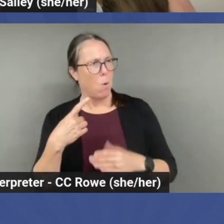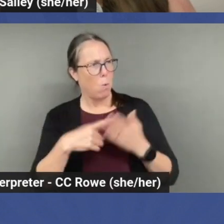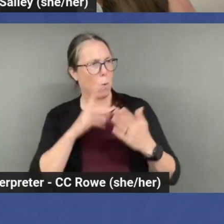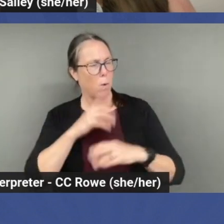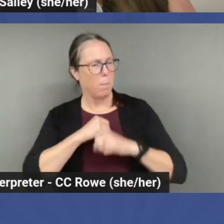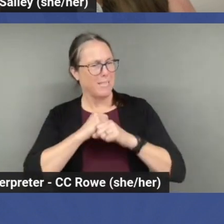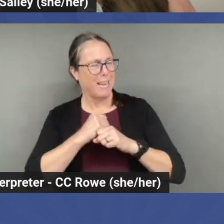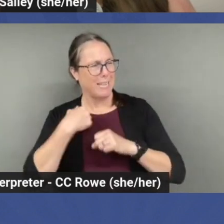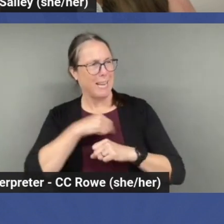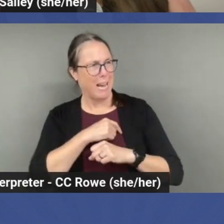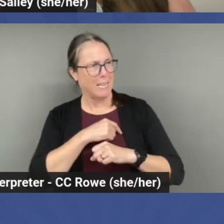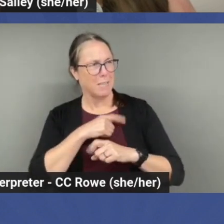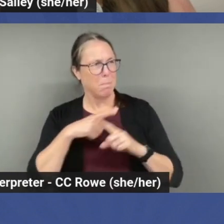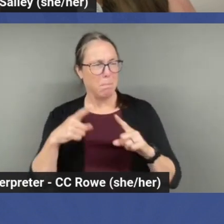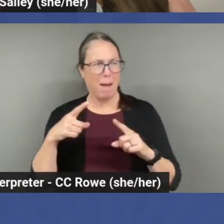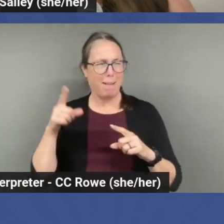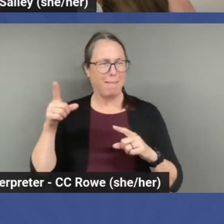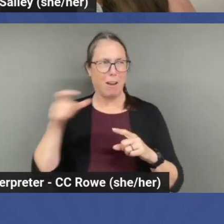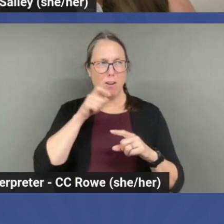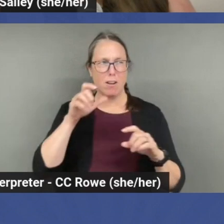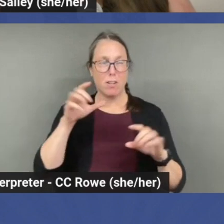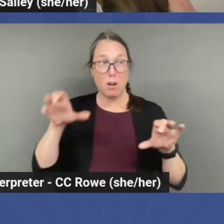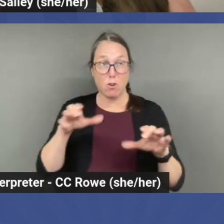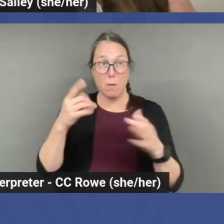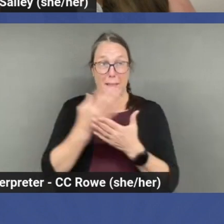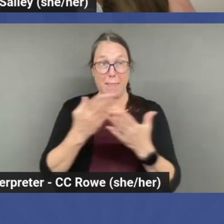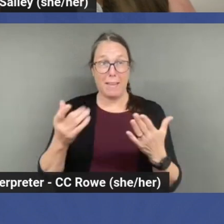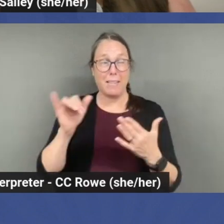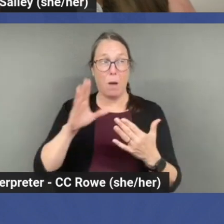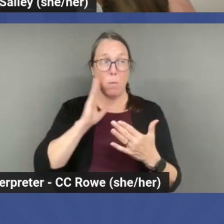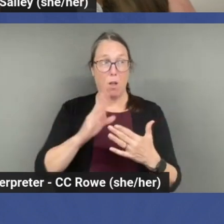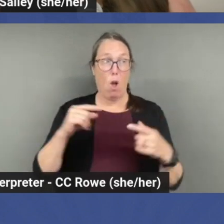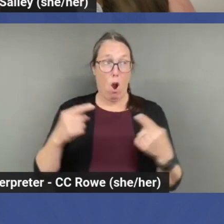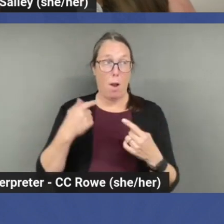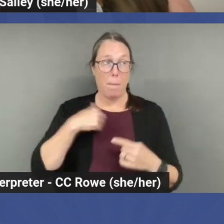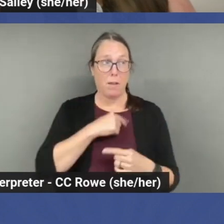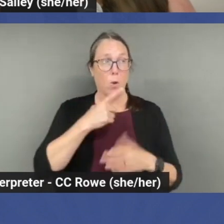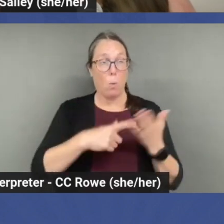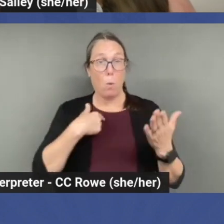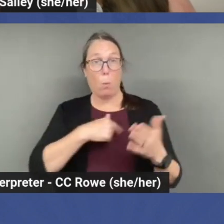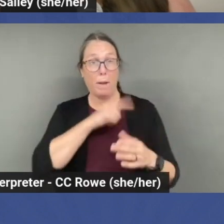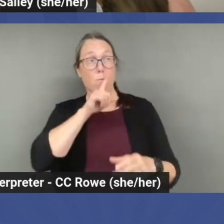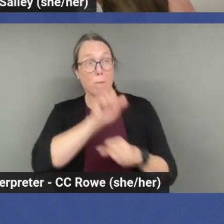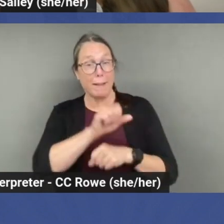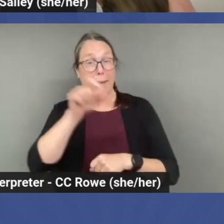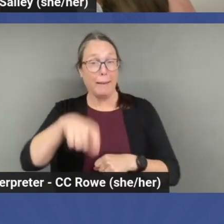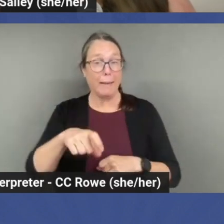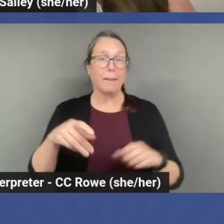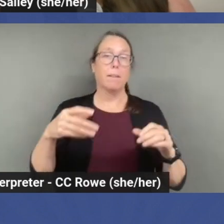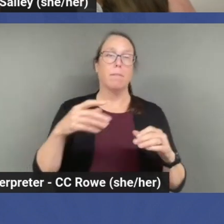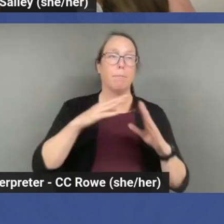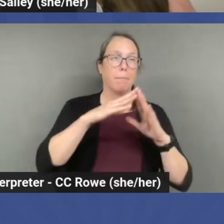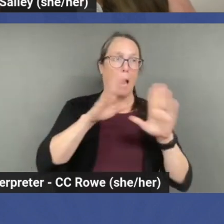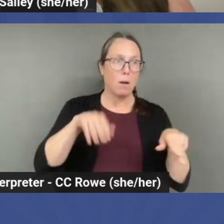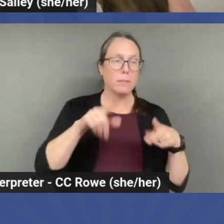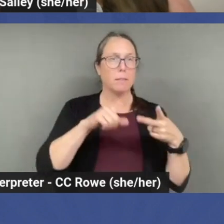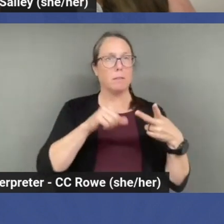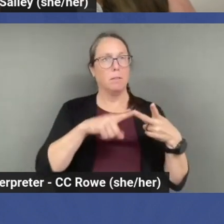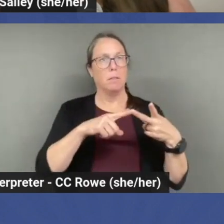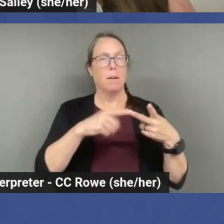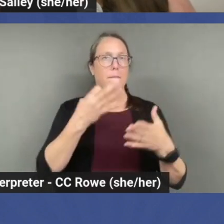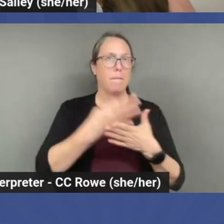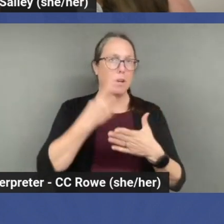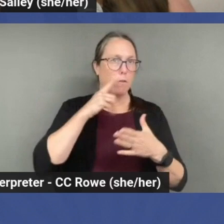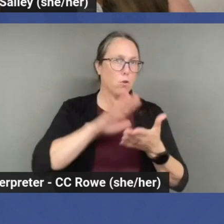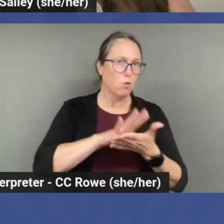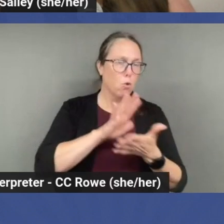us. What we actually need is housing and healthcare and better funding for our schools. And they're very frustrated.